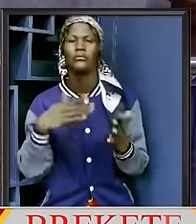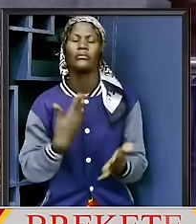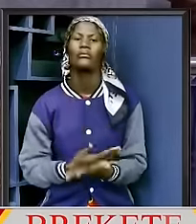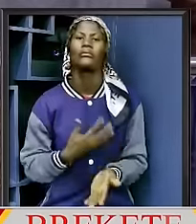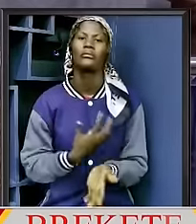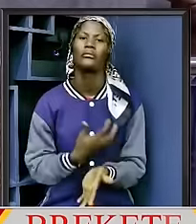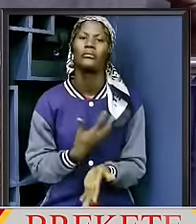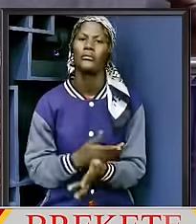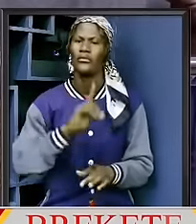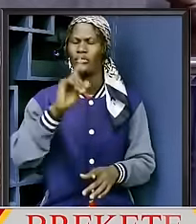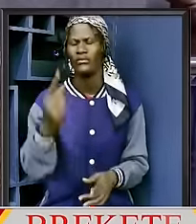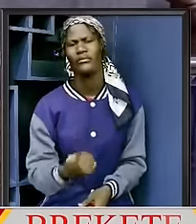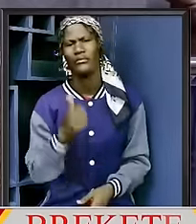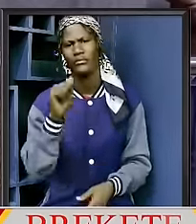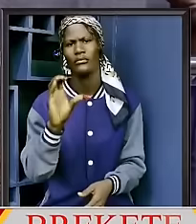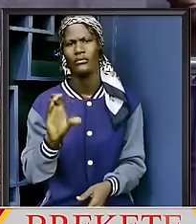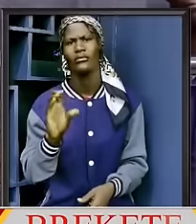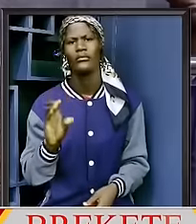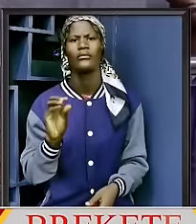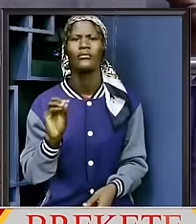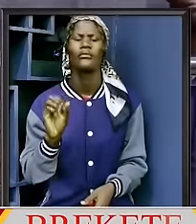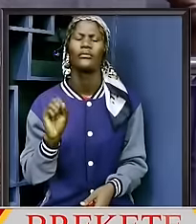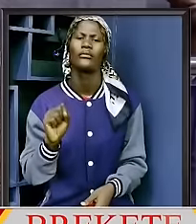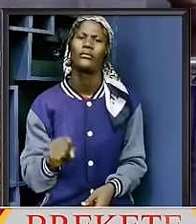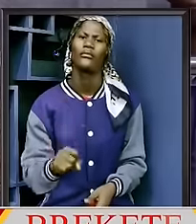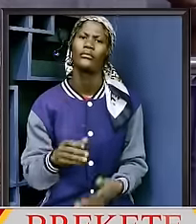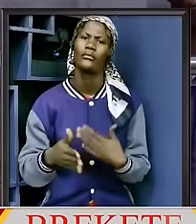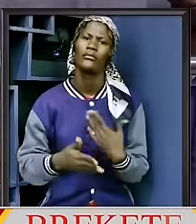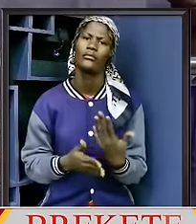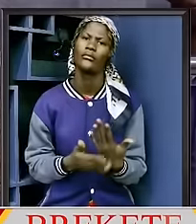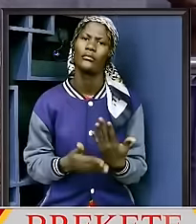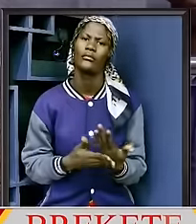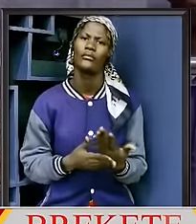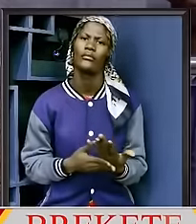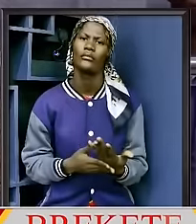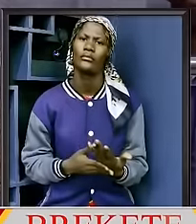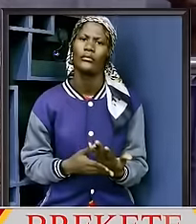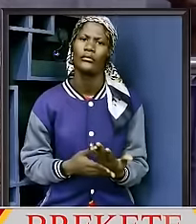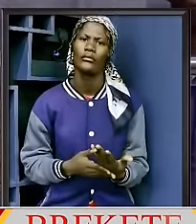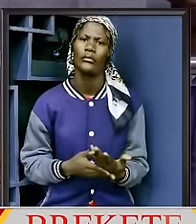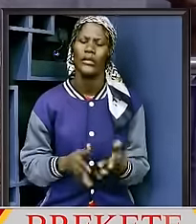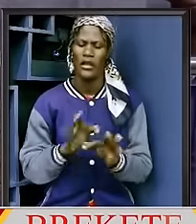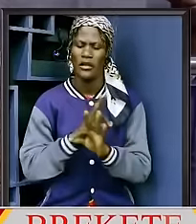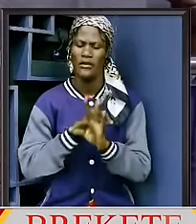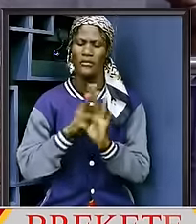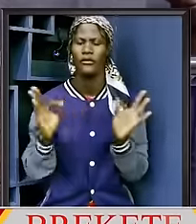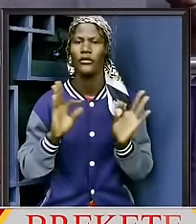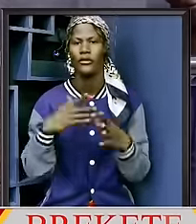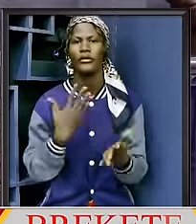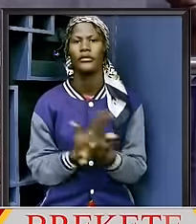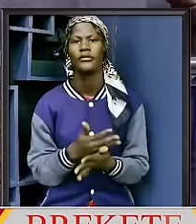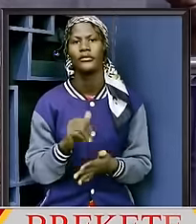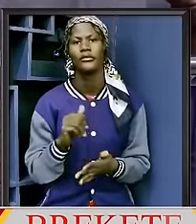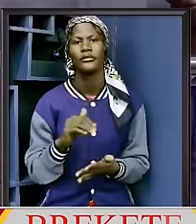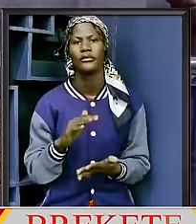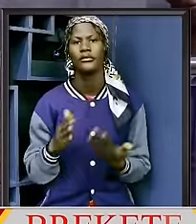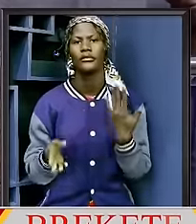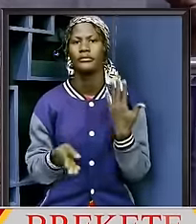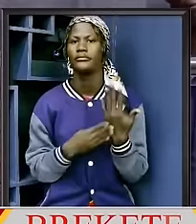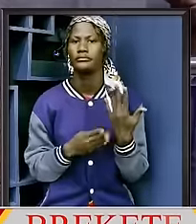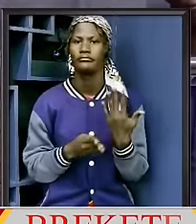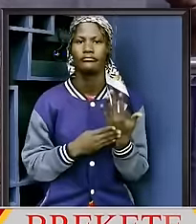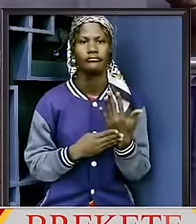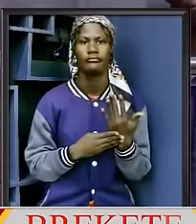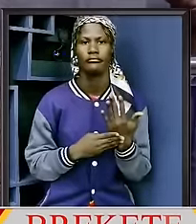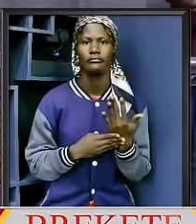only this Access Bank that I'm using. So when we got to Access Bank, they've already freeze all my accounts. I